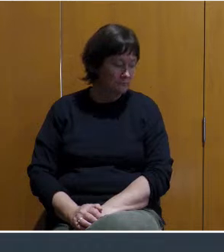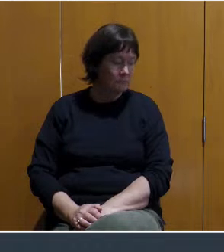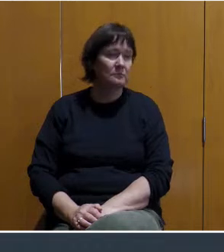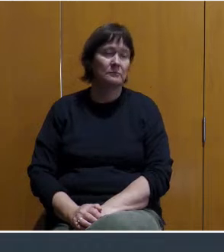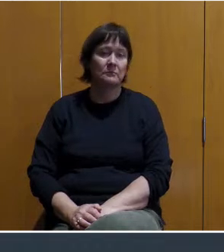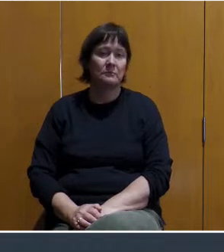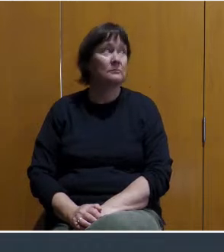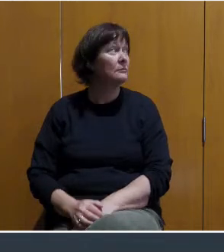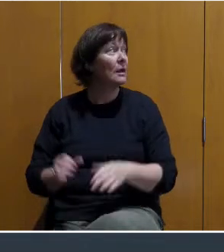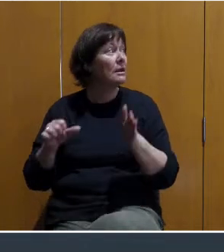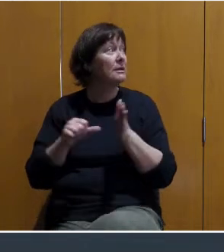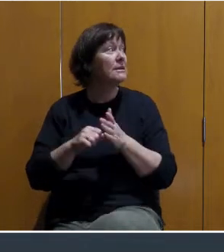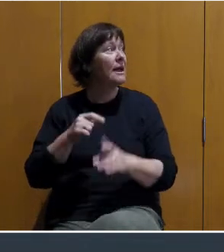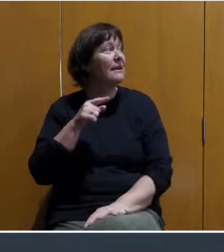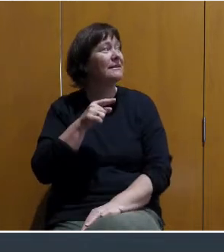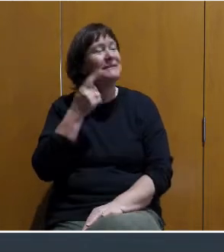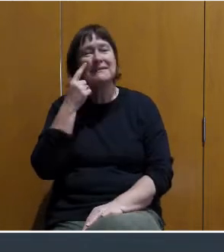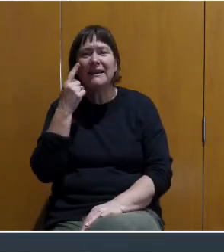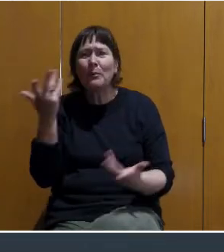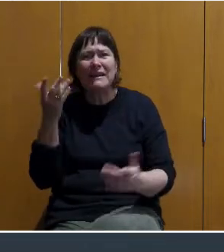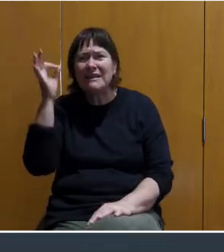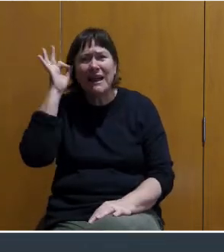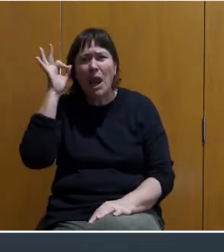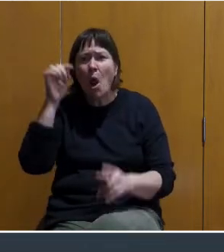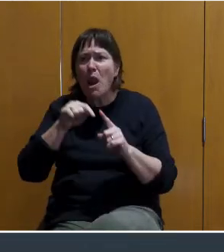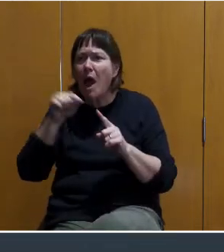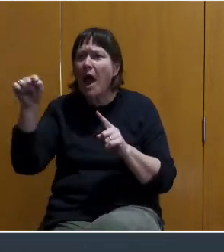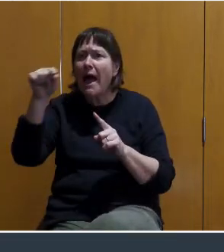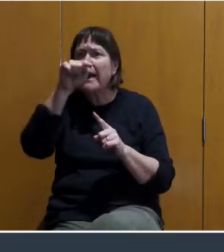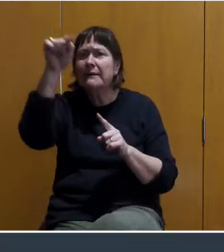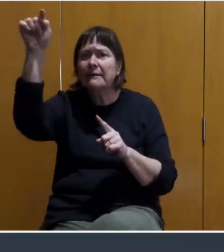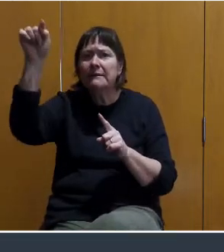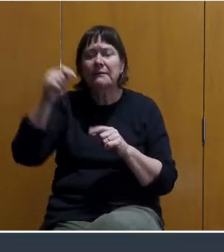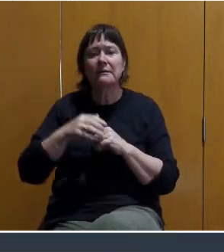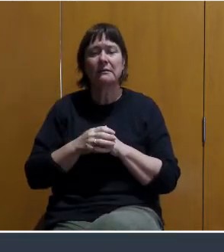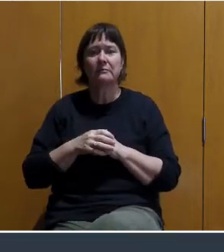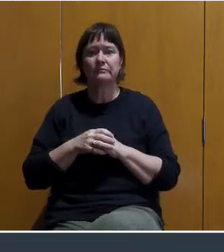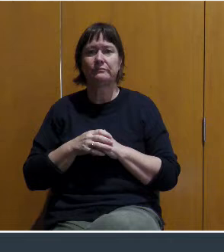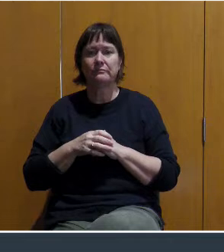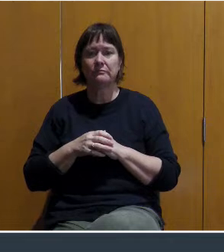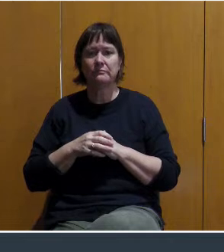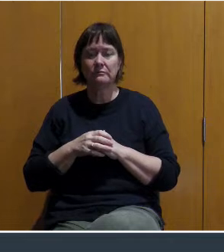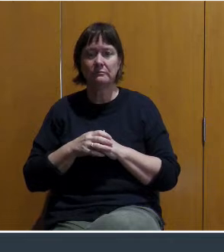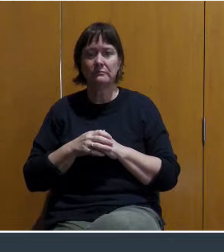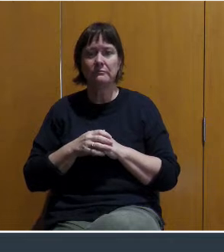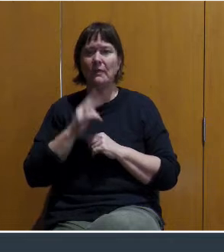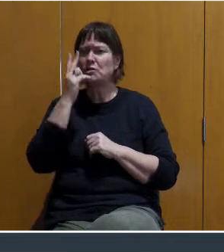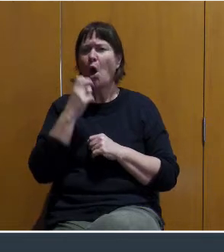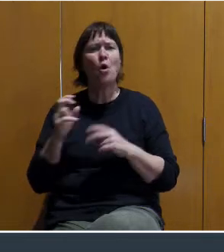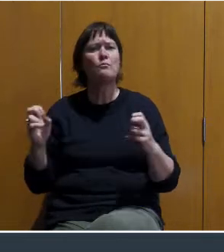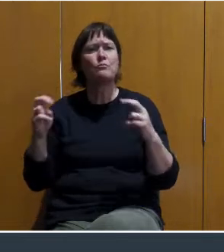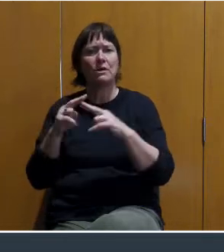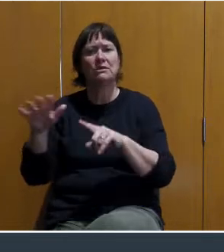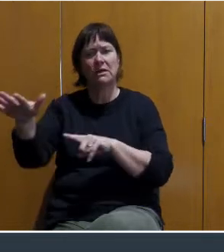And it's very difficult to see the yellow lines. As I understand it, this is the old embankment bridge, right?